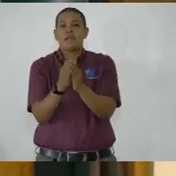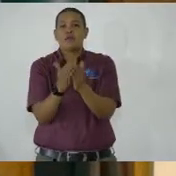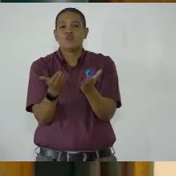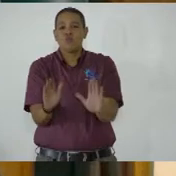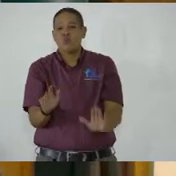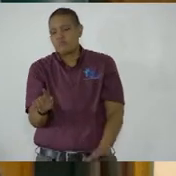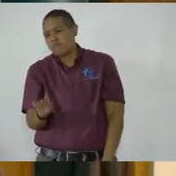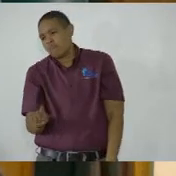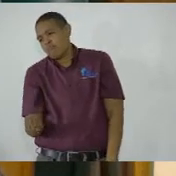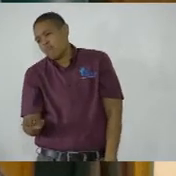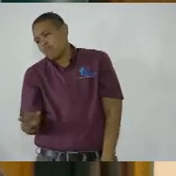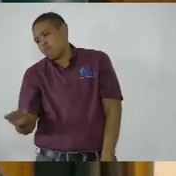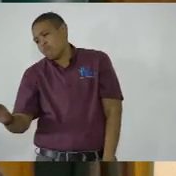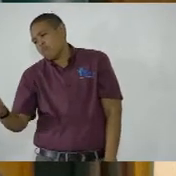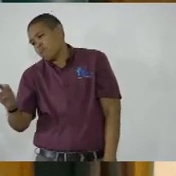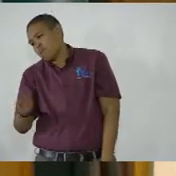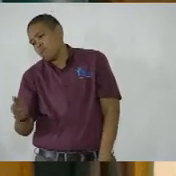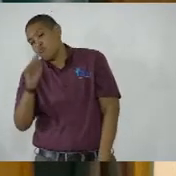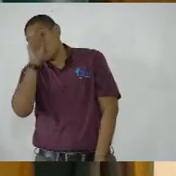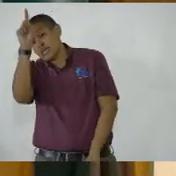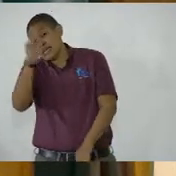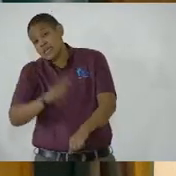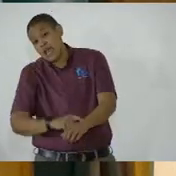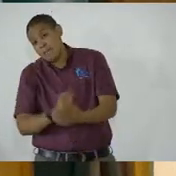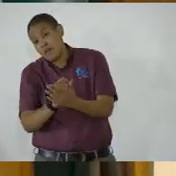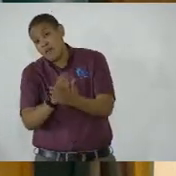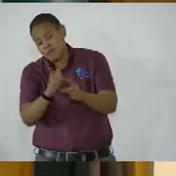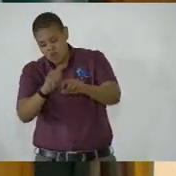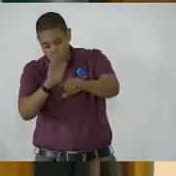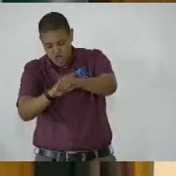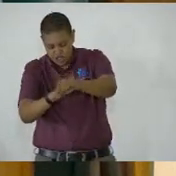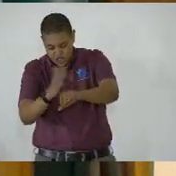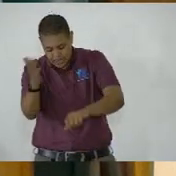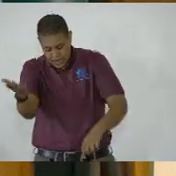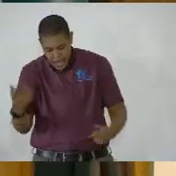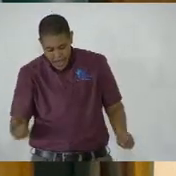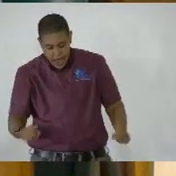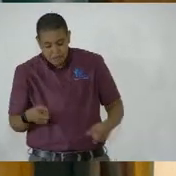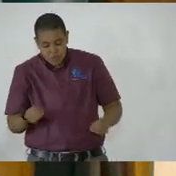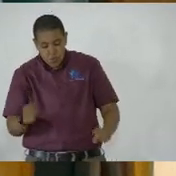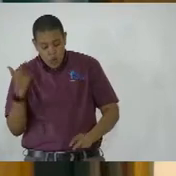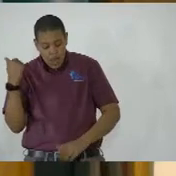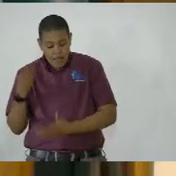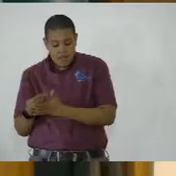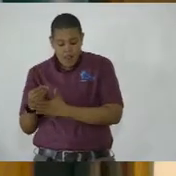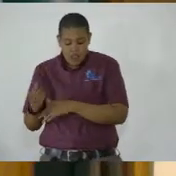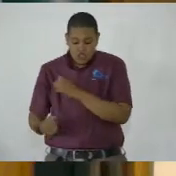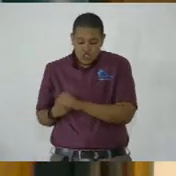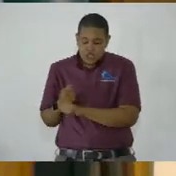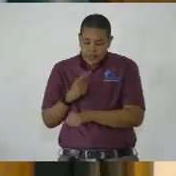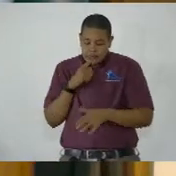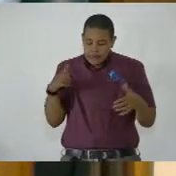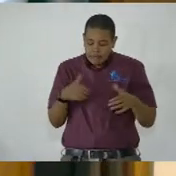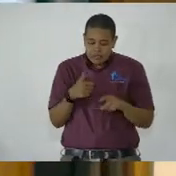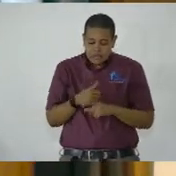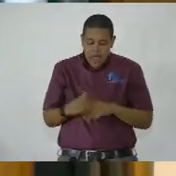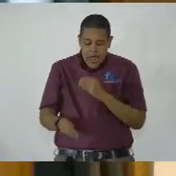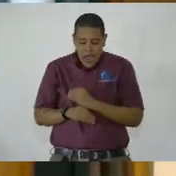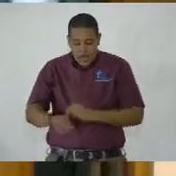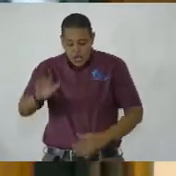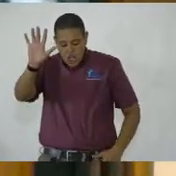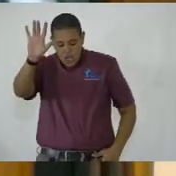to offer real-time therapy and consultations. During the last financial year, the division added 35